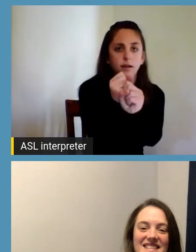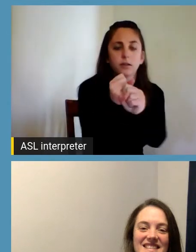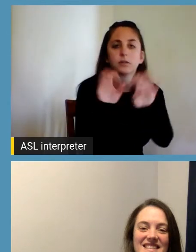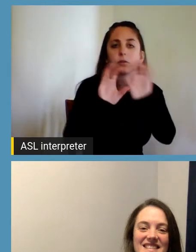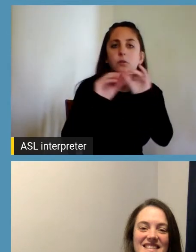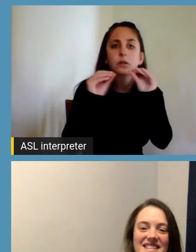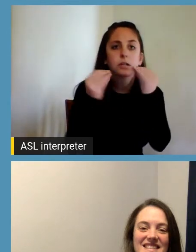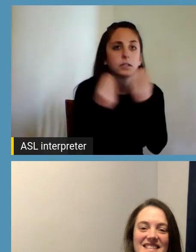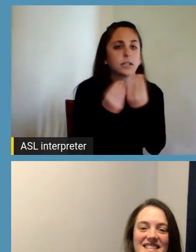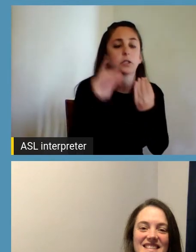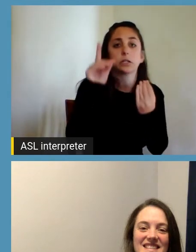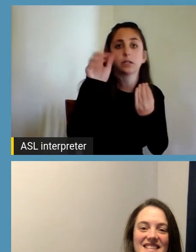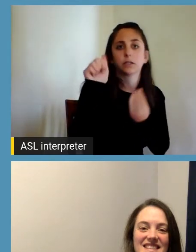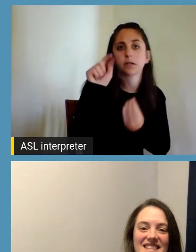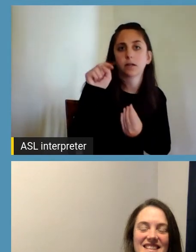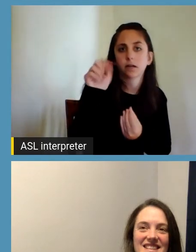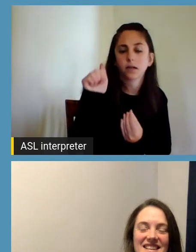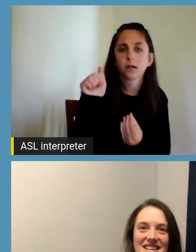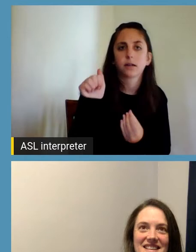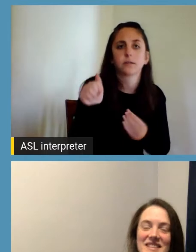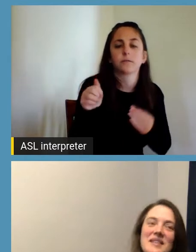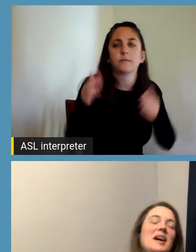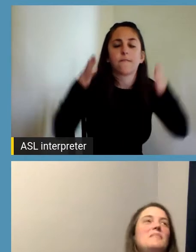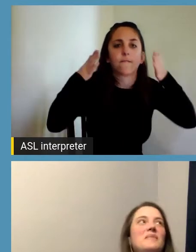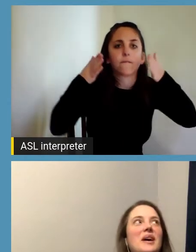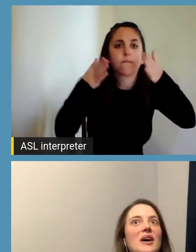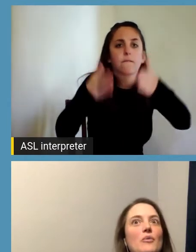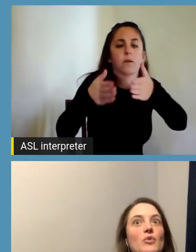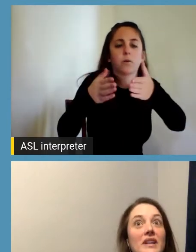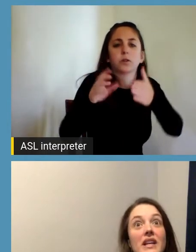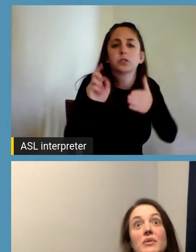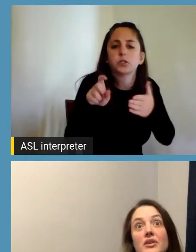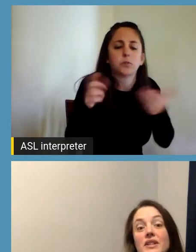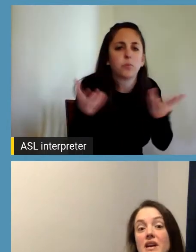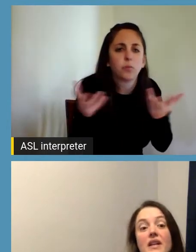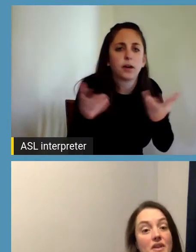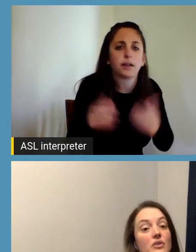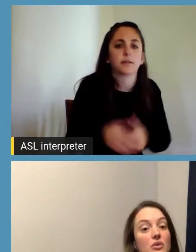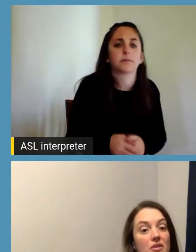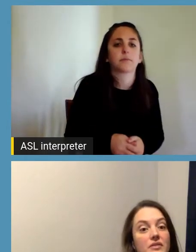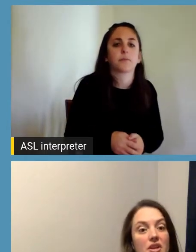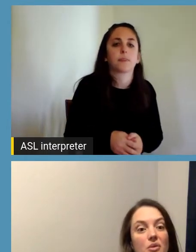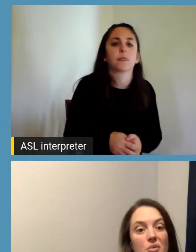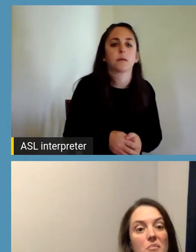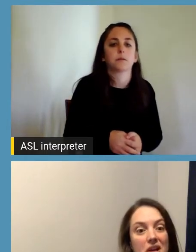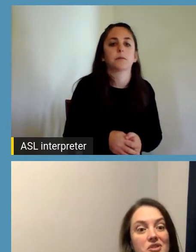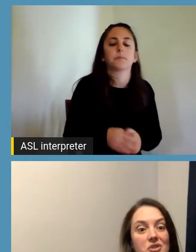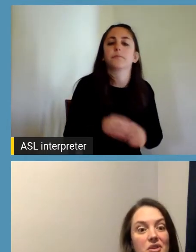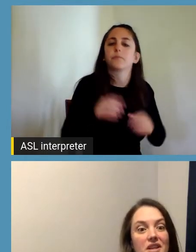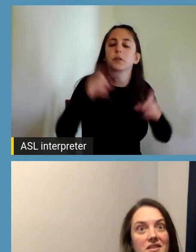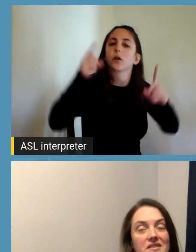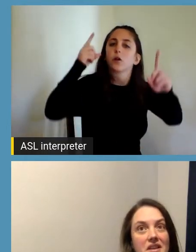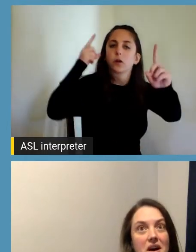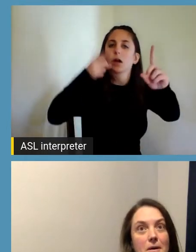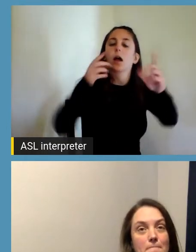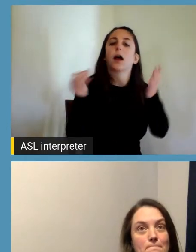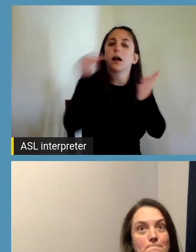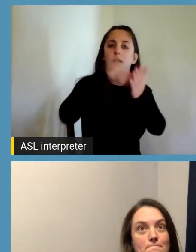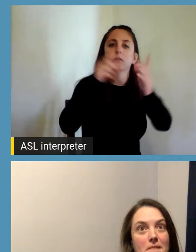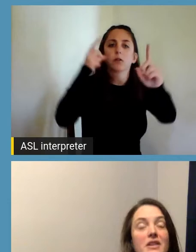to for engagement purposes? Yeah. Well, again, I would look at that goal, making sure that